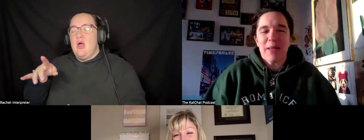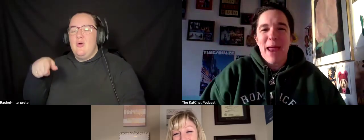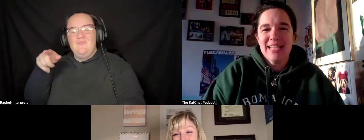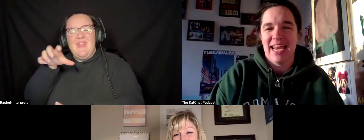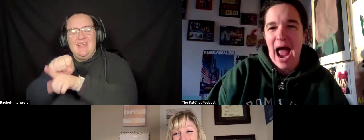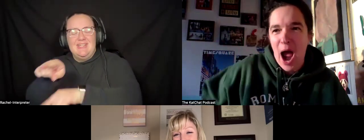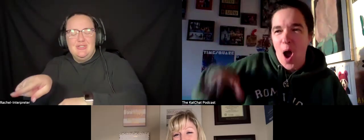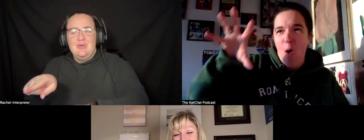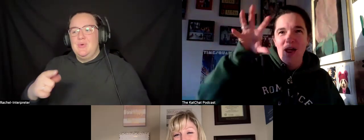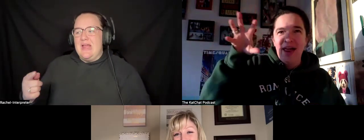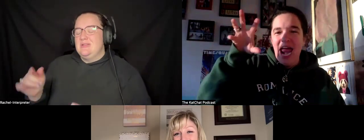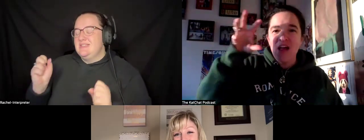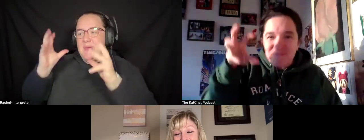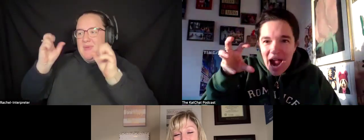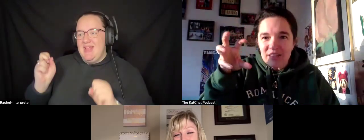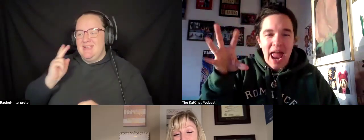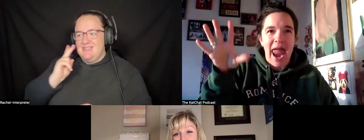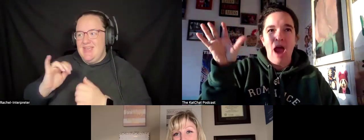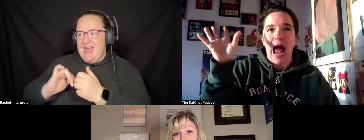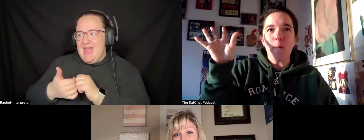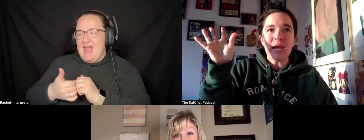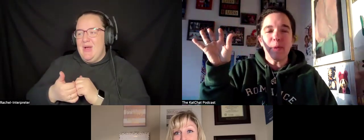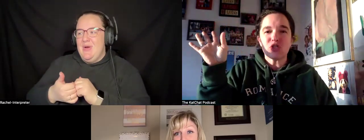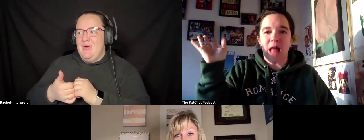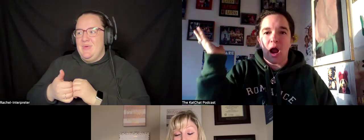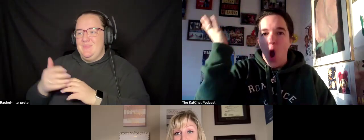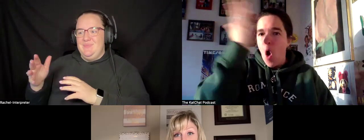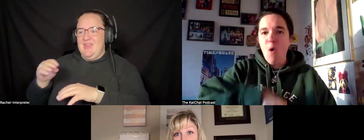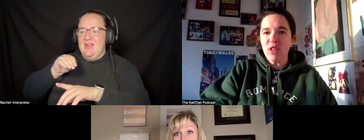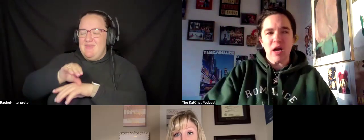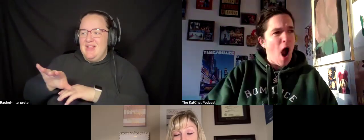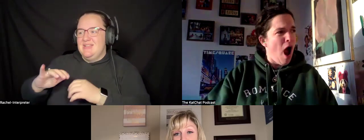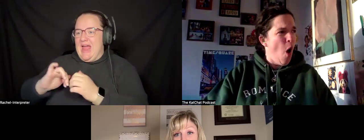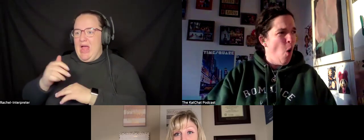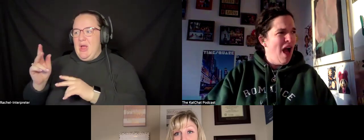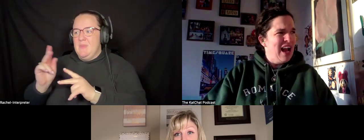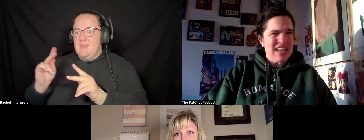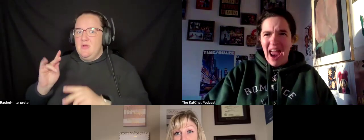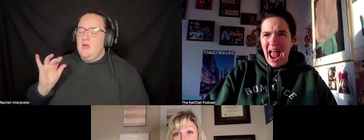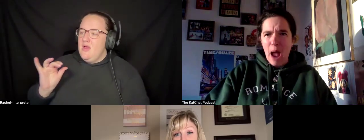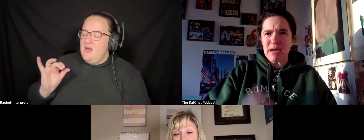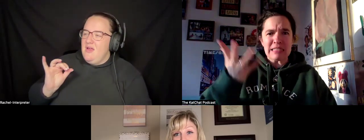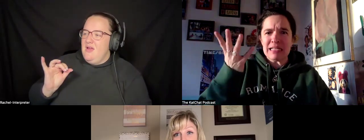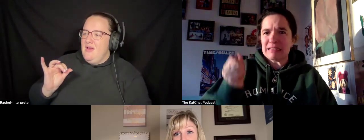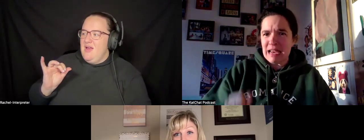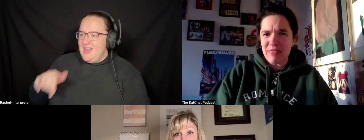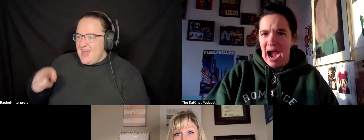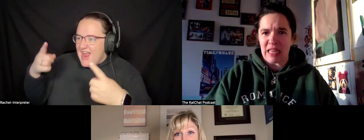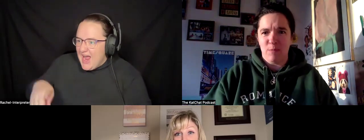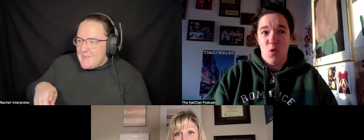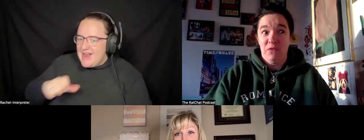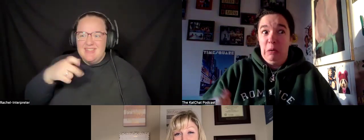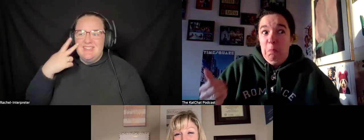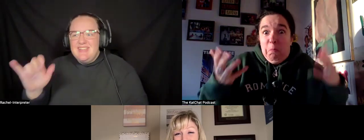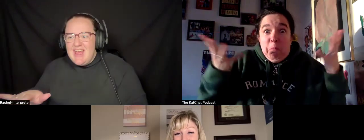but it's just amazing how it affects and how people should like open and go, oh, did that happen? I didn't see that